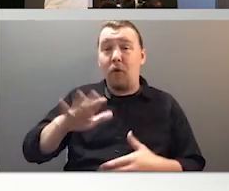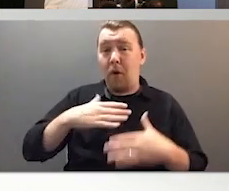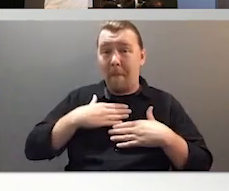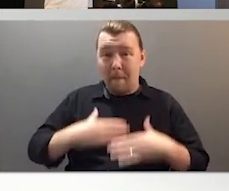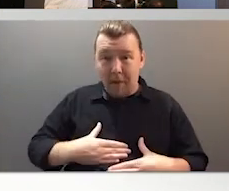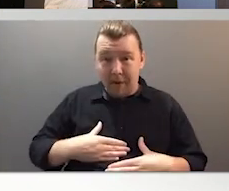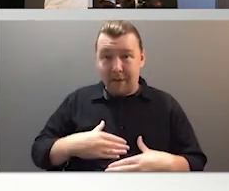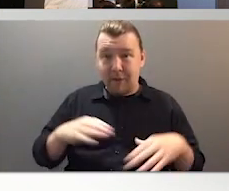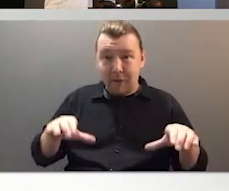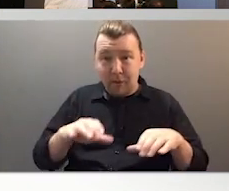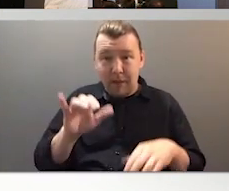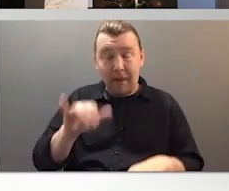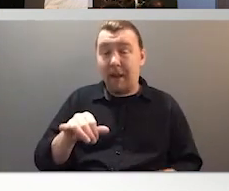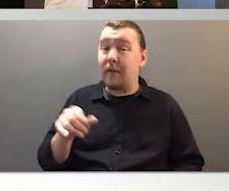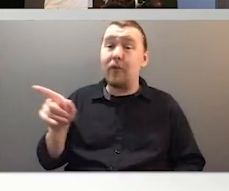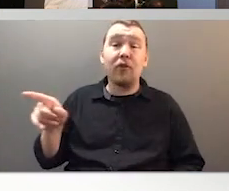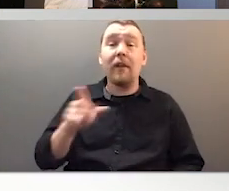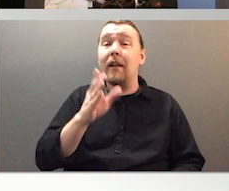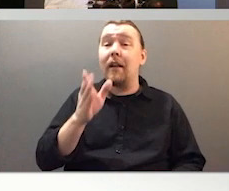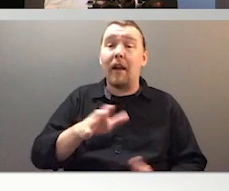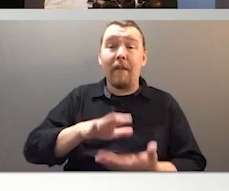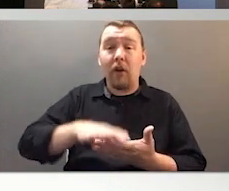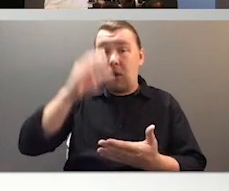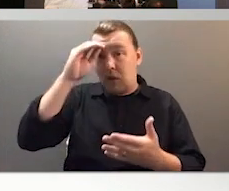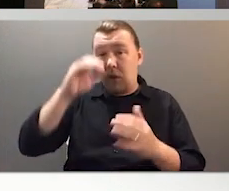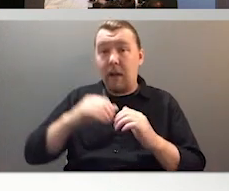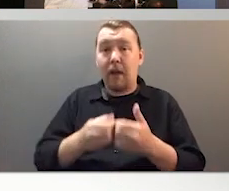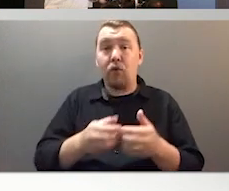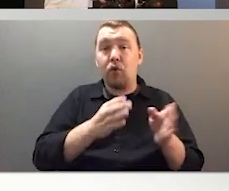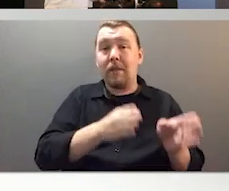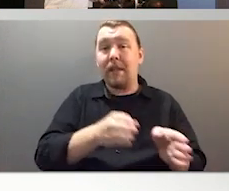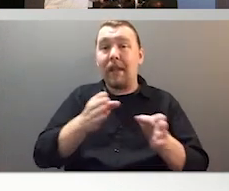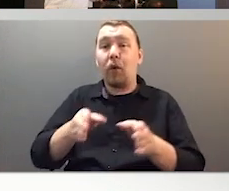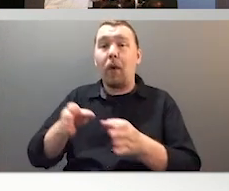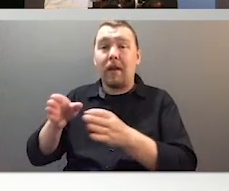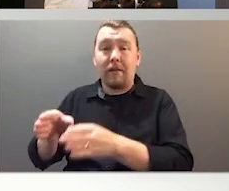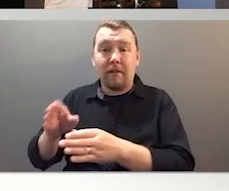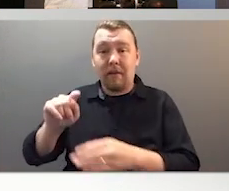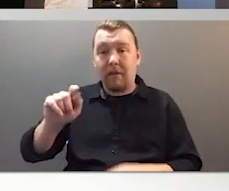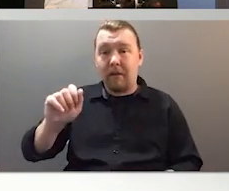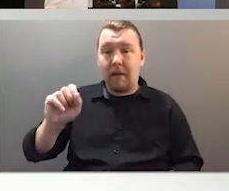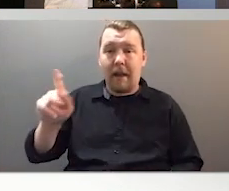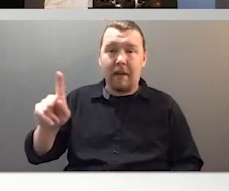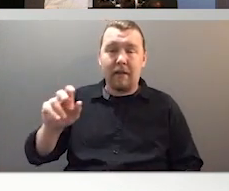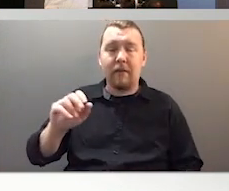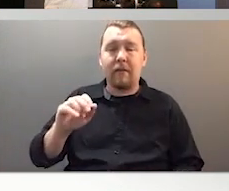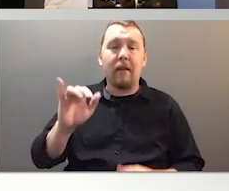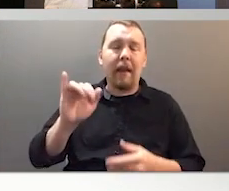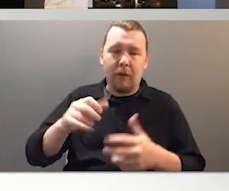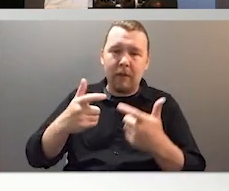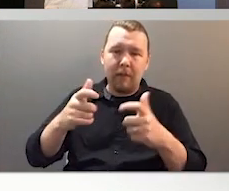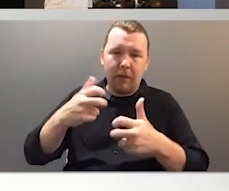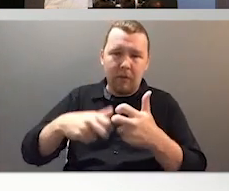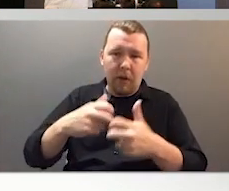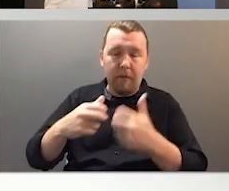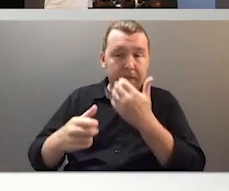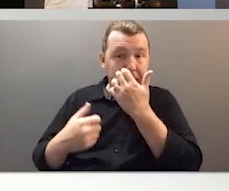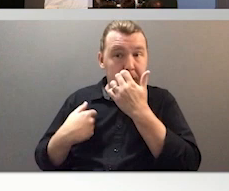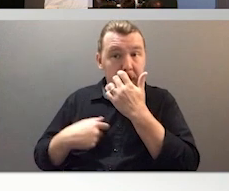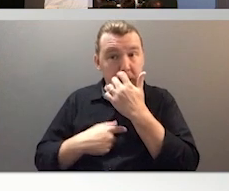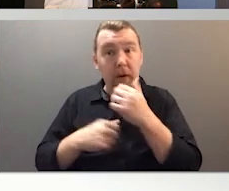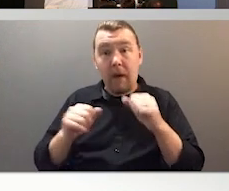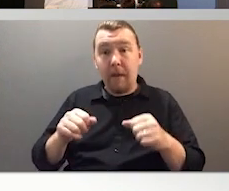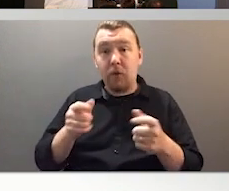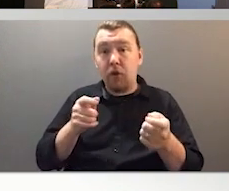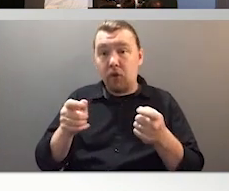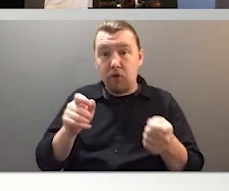she never learned how to sequence tasks, and that was the biggest issue. So once we got her heart rate a little bit more under control and